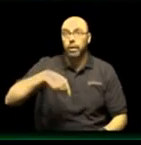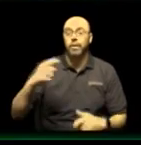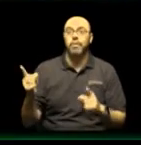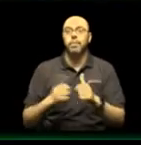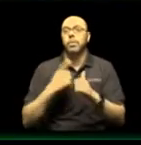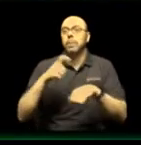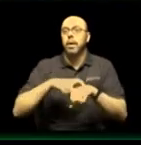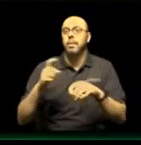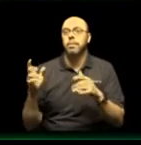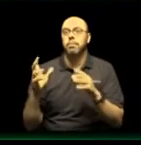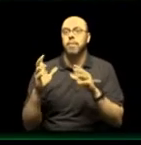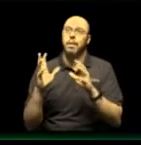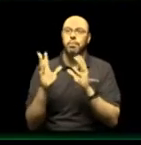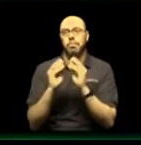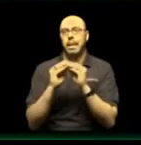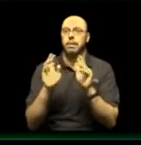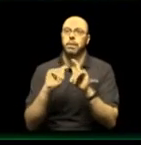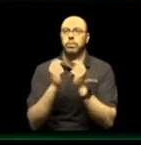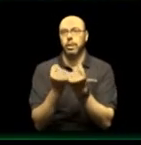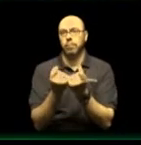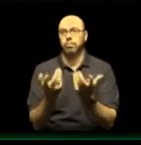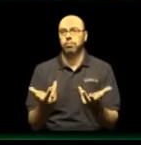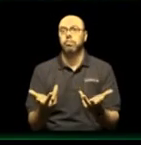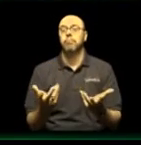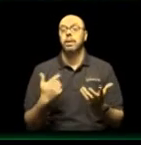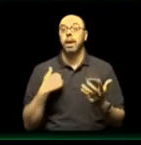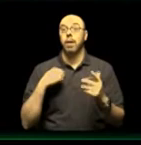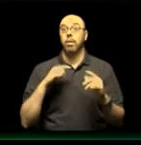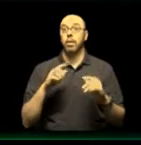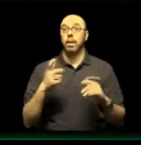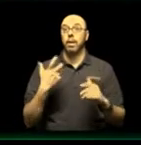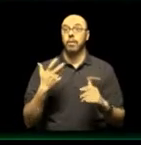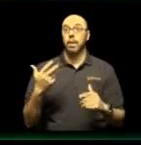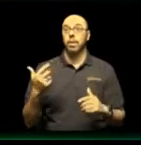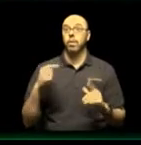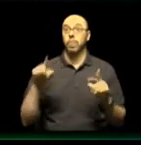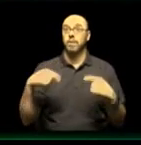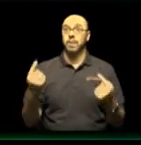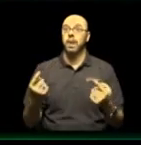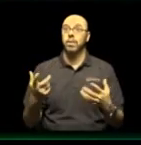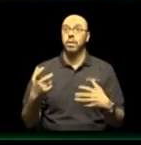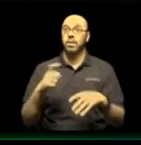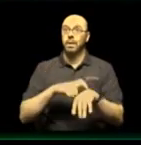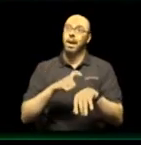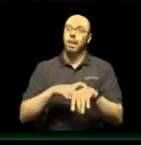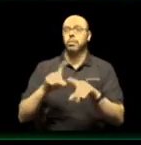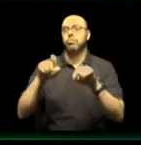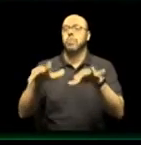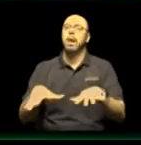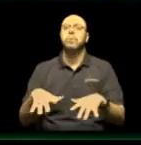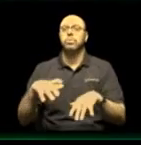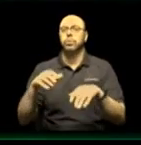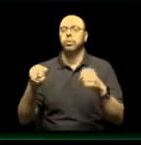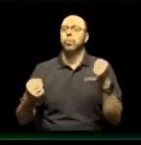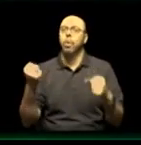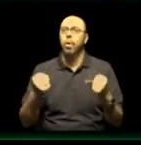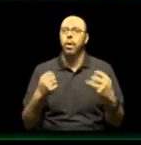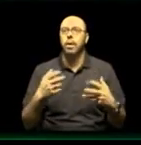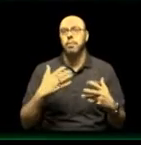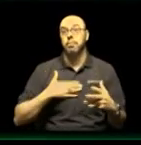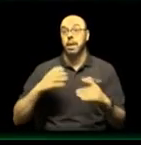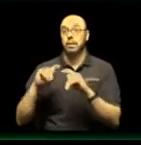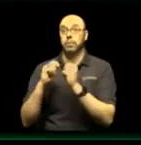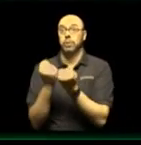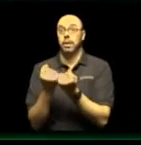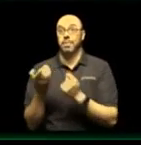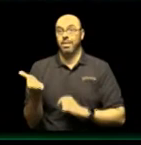of people. So I went down in winter time for testing a car, and my team are